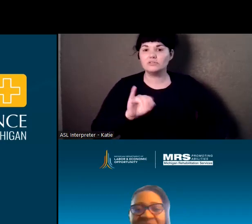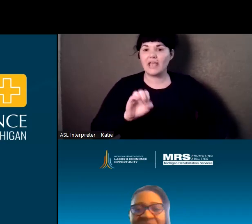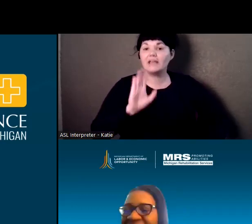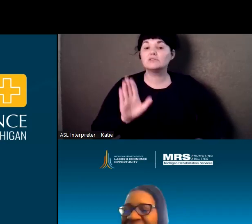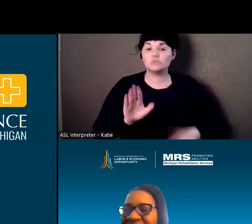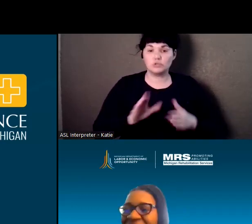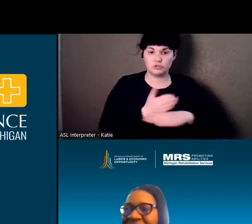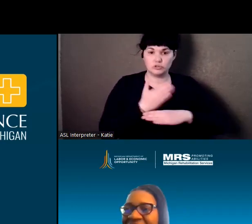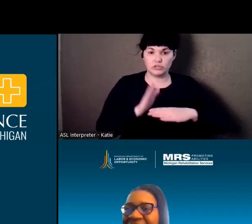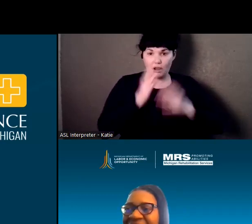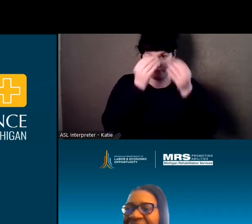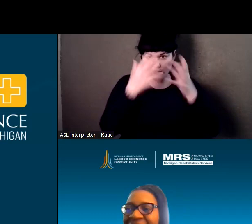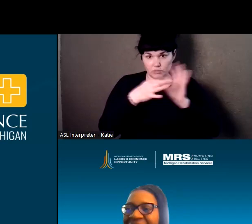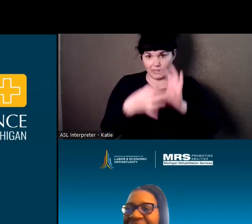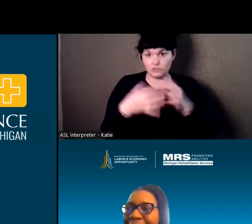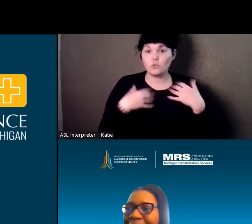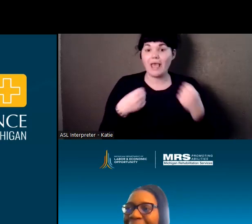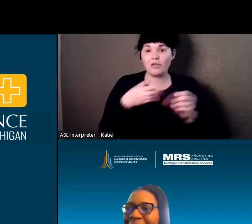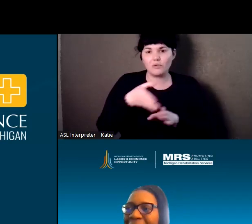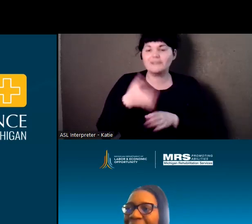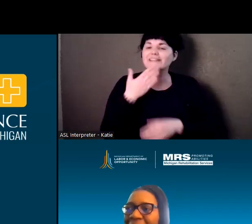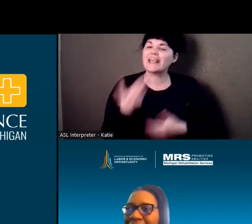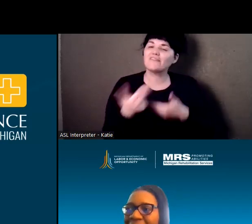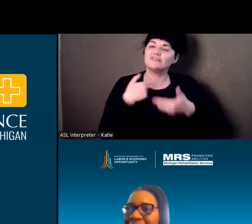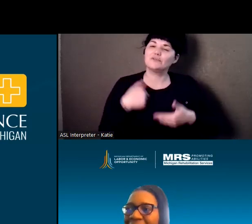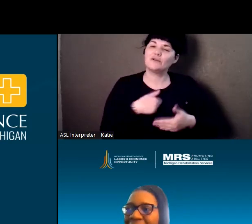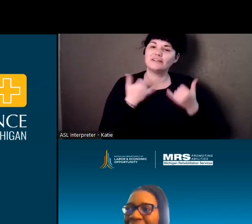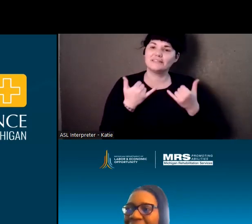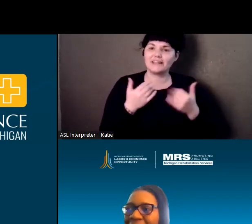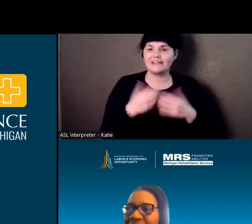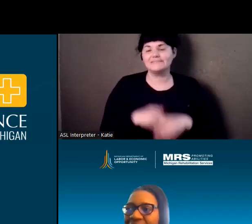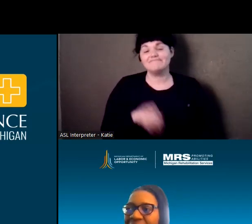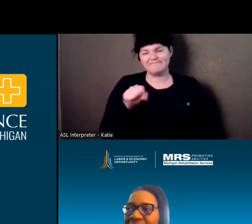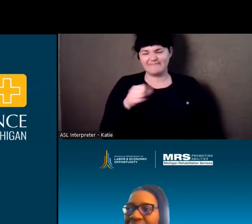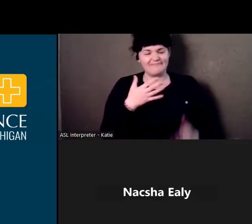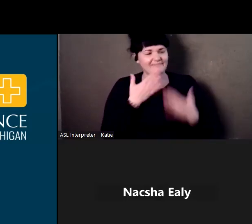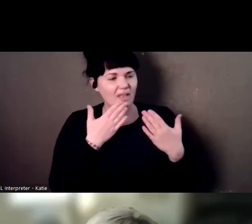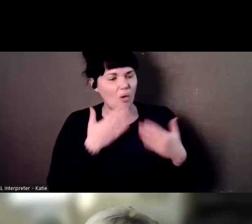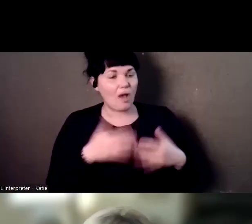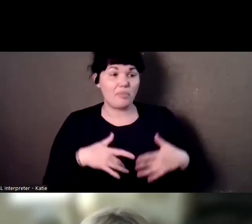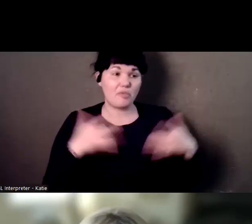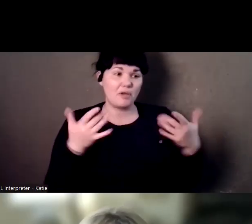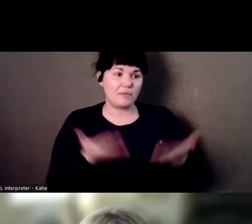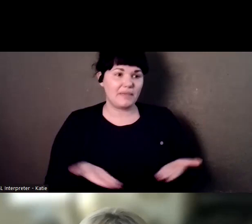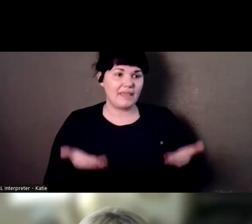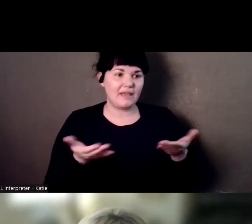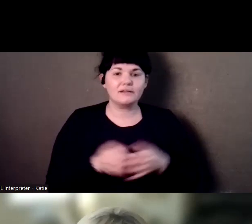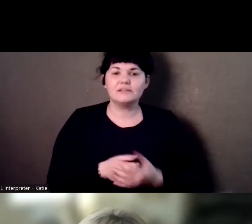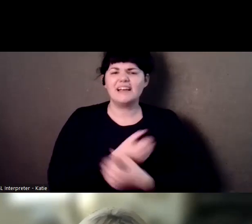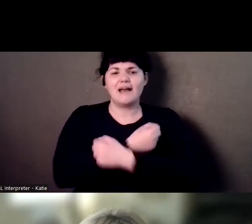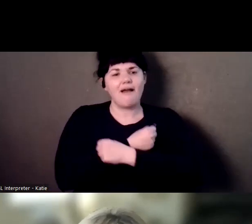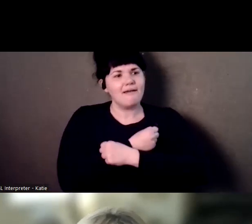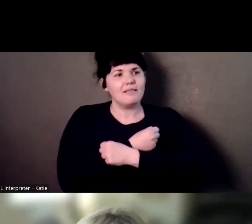health careers. Thank you for joining us today. Yes, thank you. I'm thrilled to be here. I love to talk about healthcare